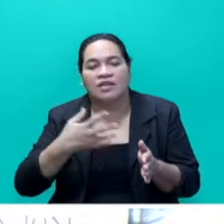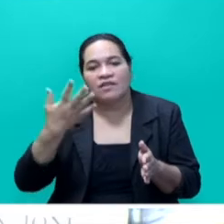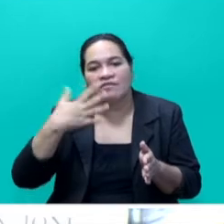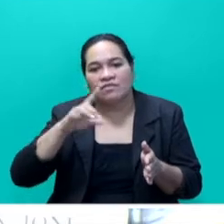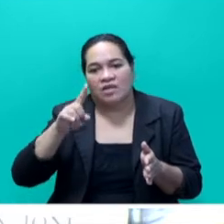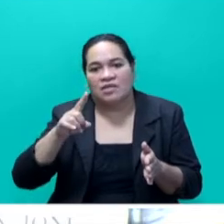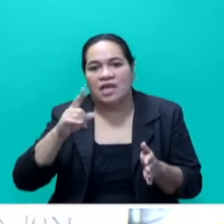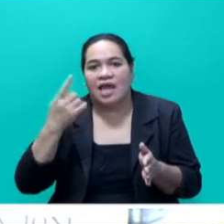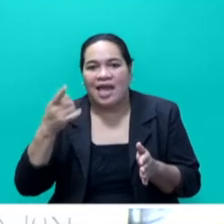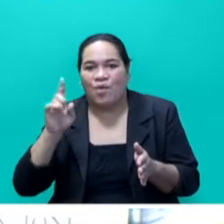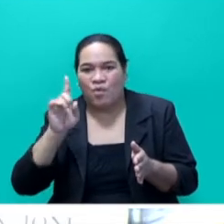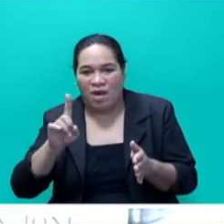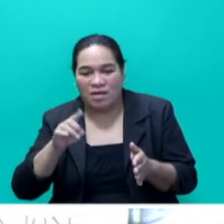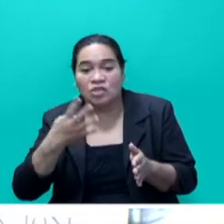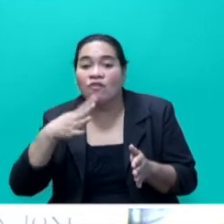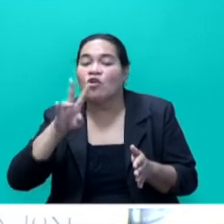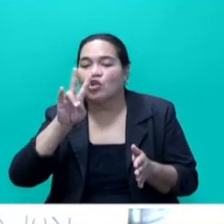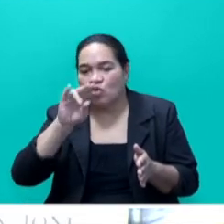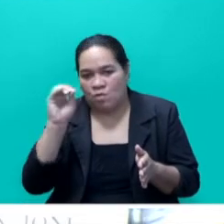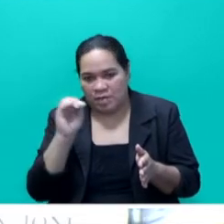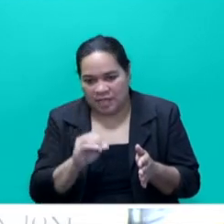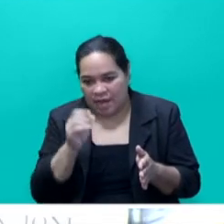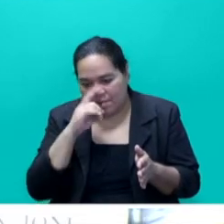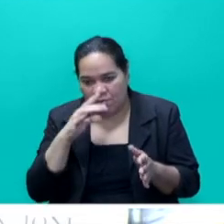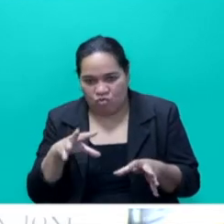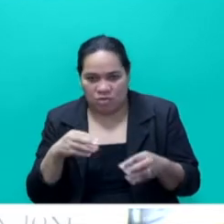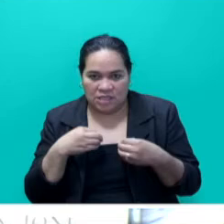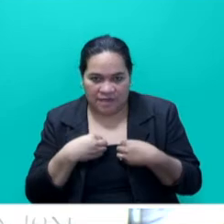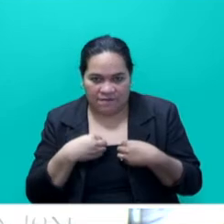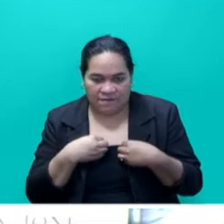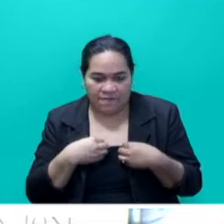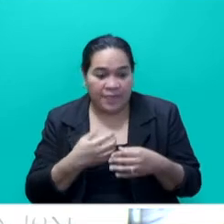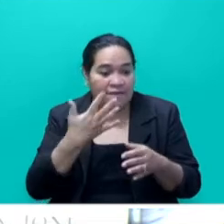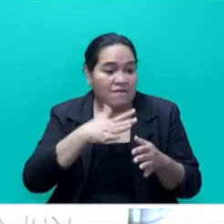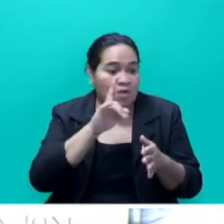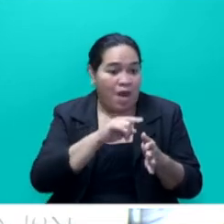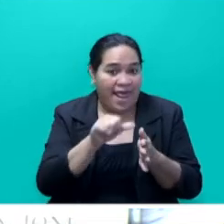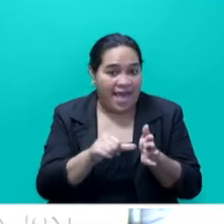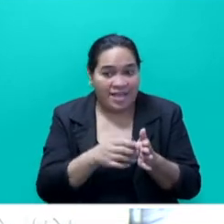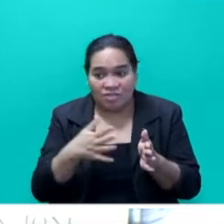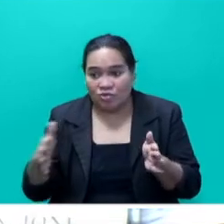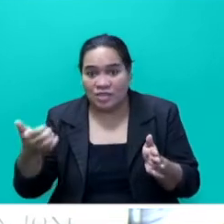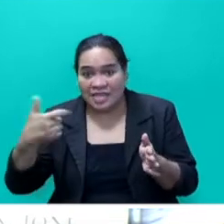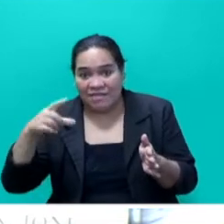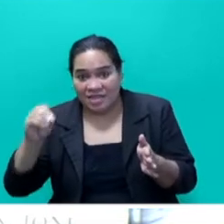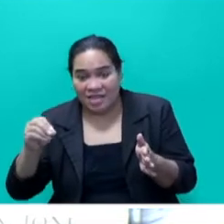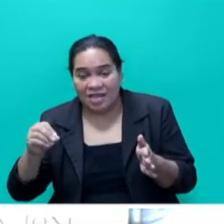125,501, which was about 42.6% of the recipients. 51 to 70 years old